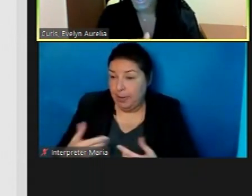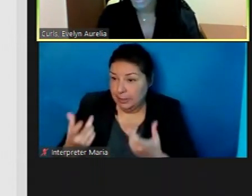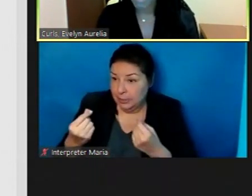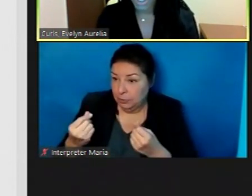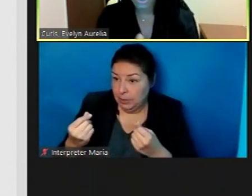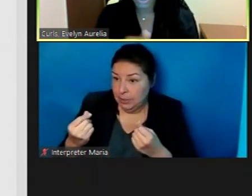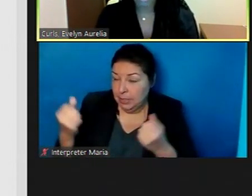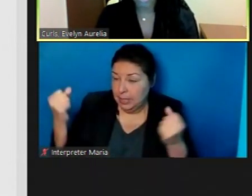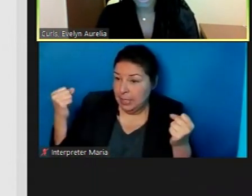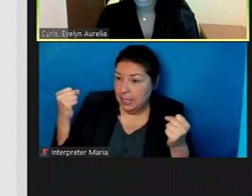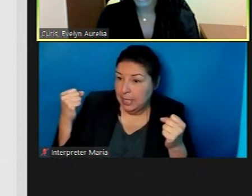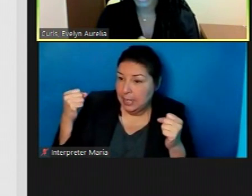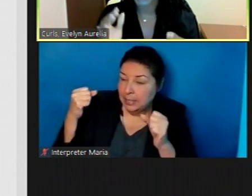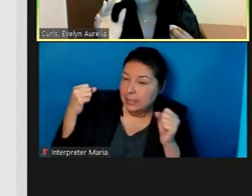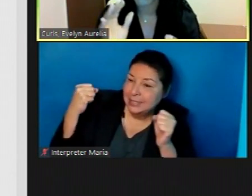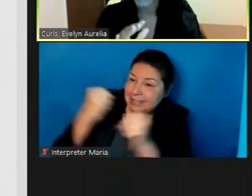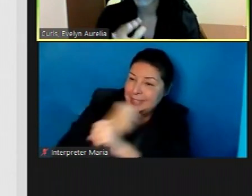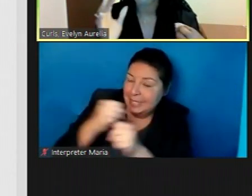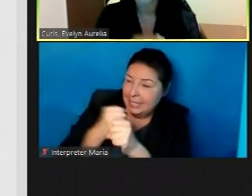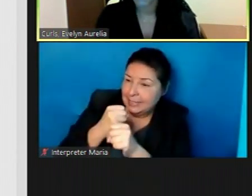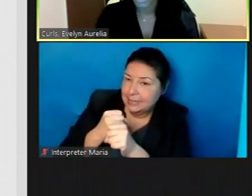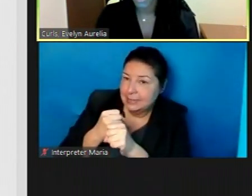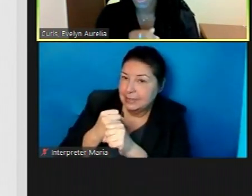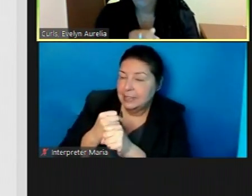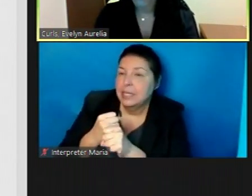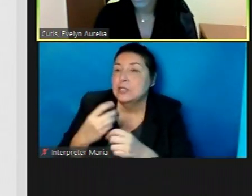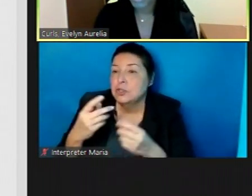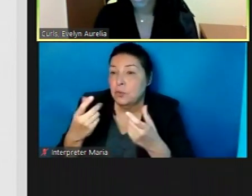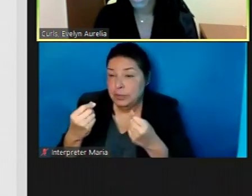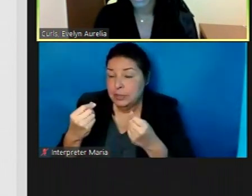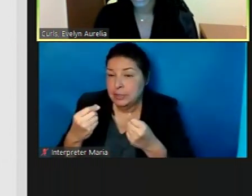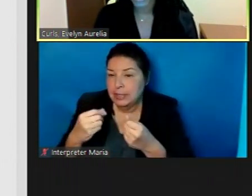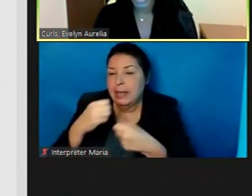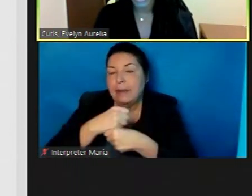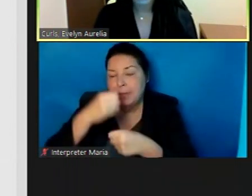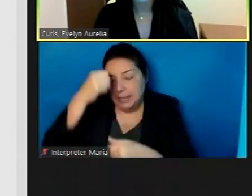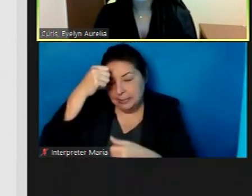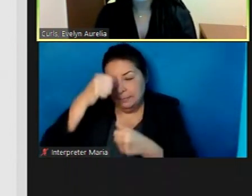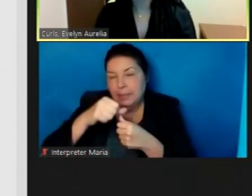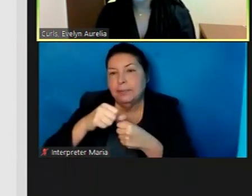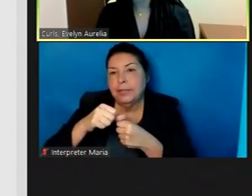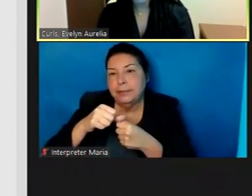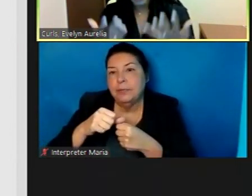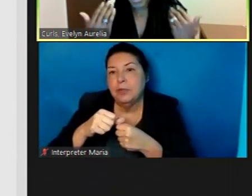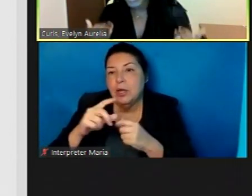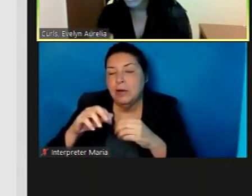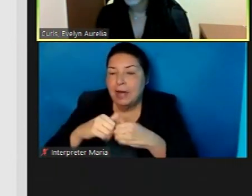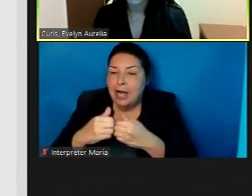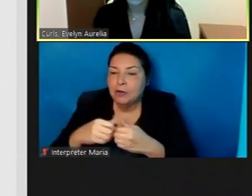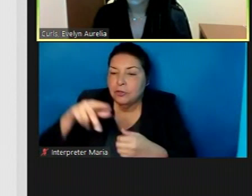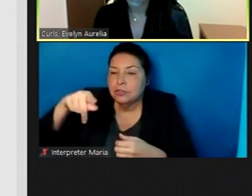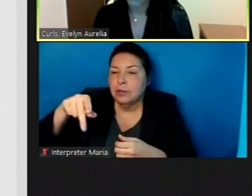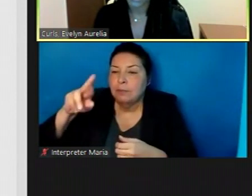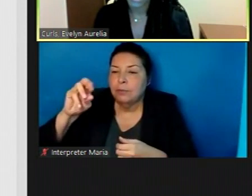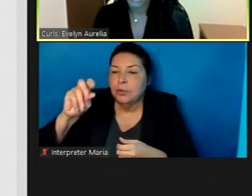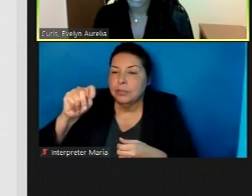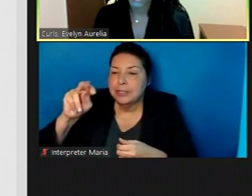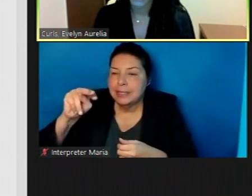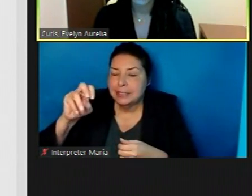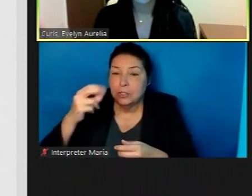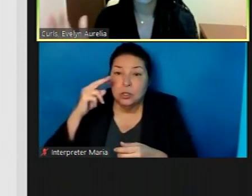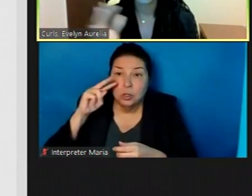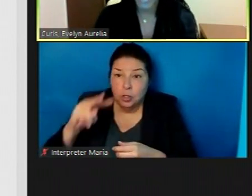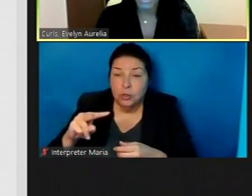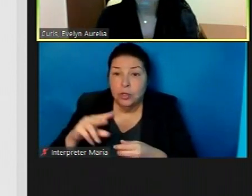makes antibodies to those proteins. It makes a memory of what those proteins look like. So when your body actually sees